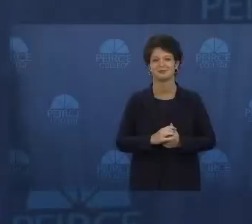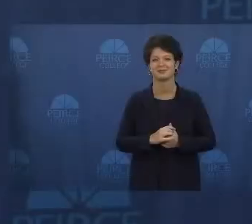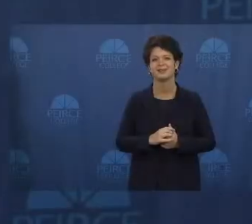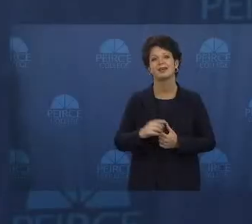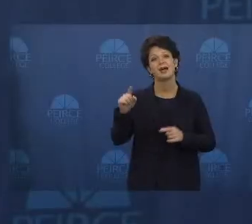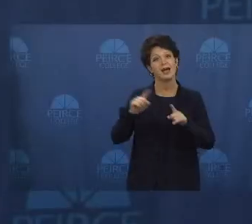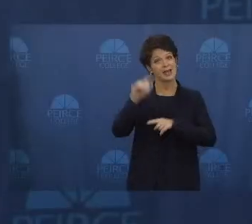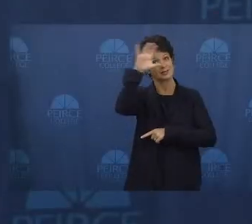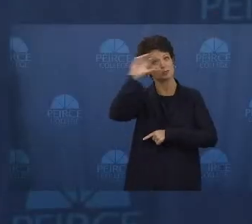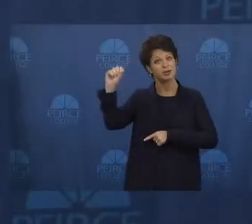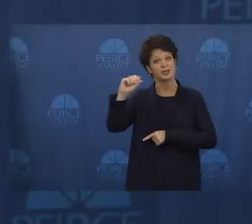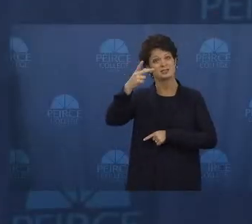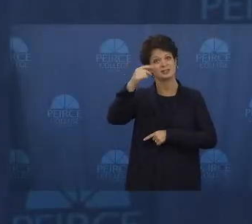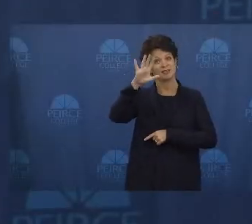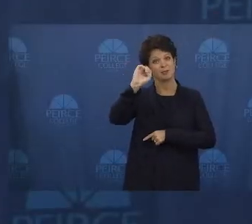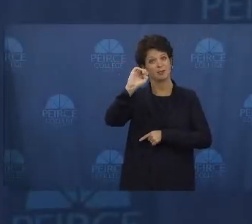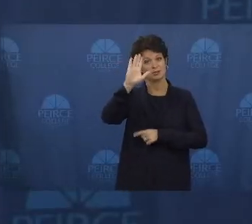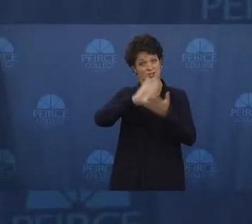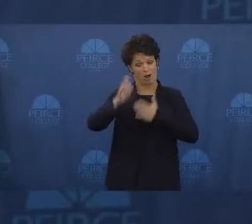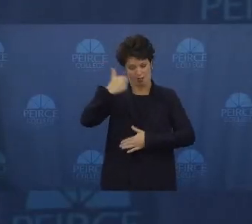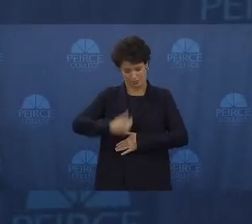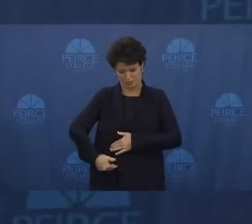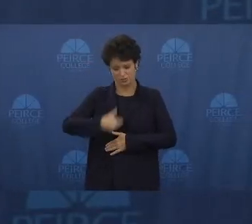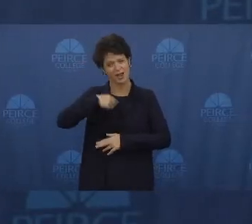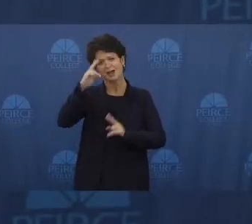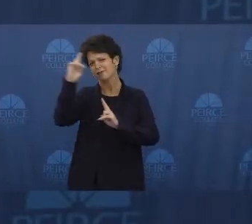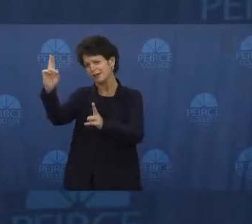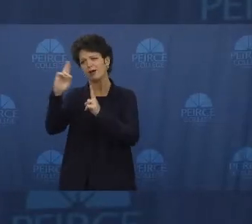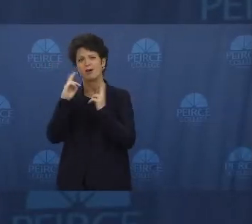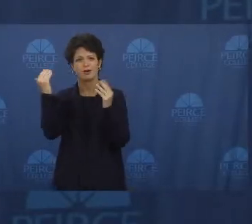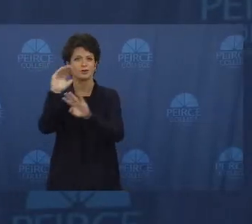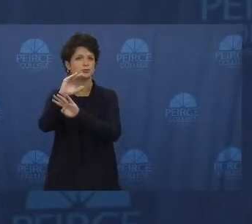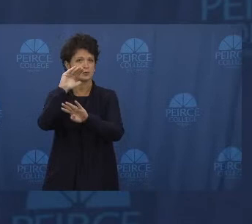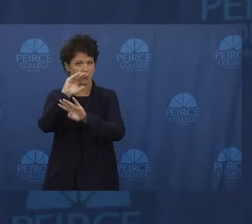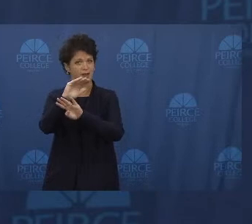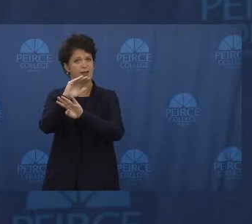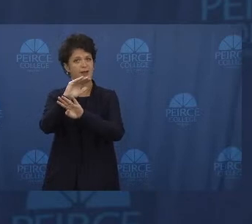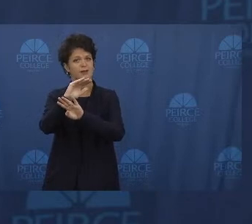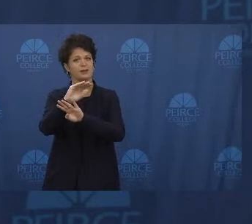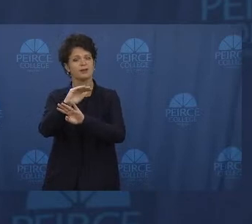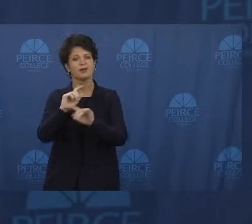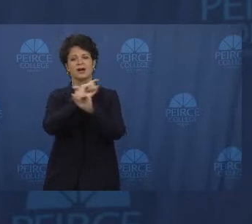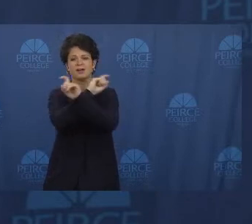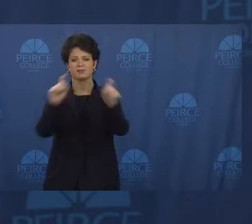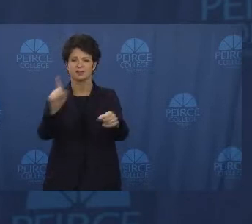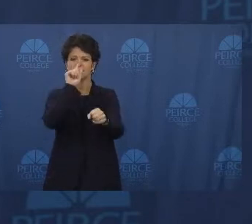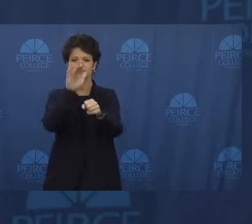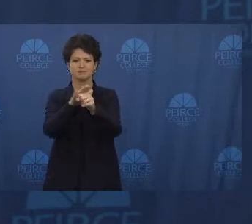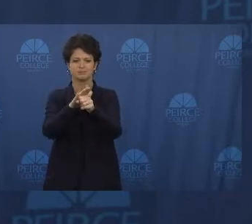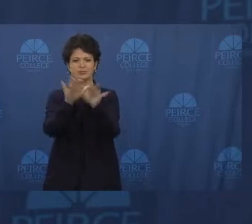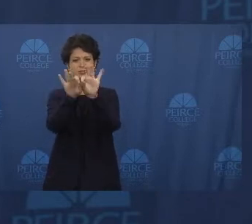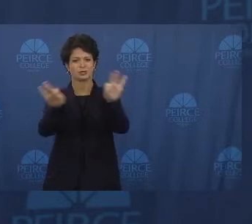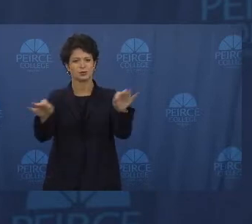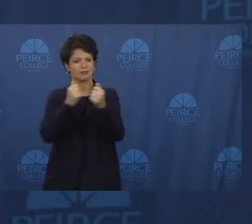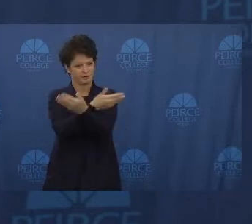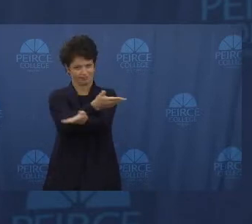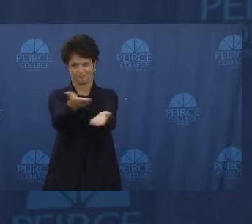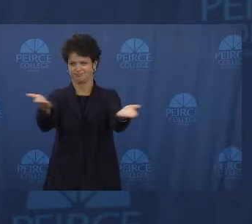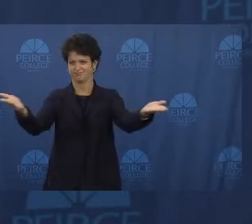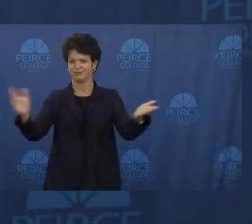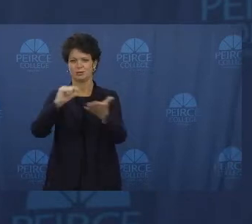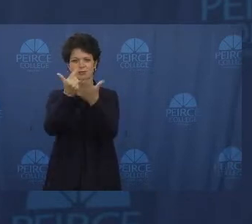As president of Peirce College, I have the honor this evening of conferring degrees on our